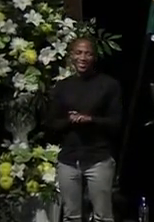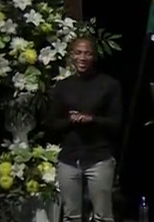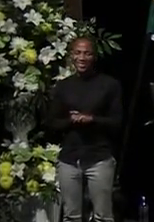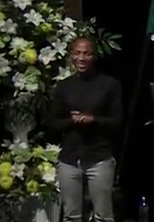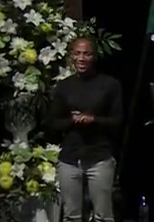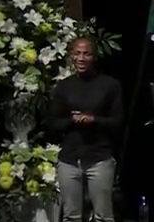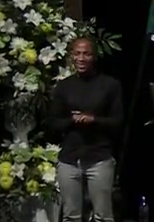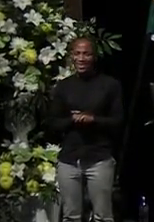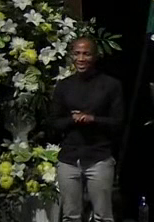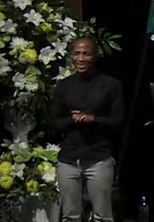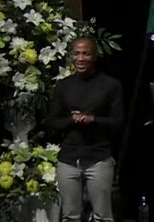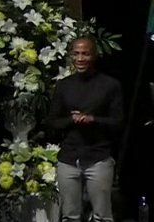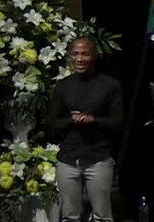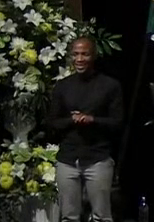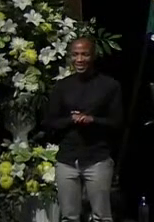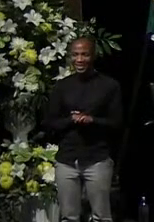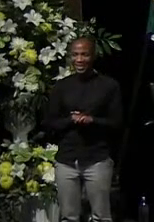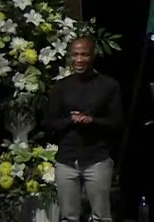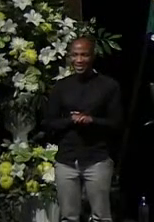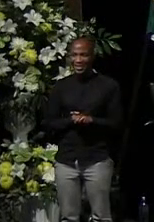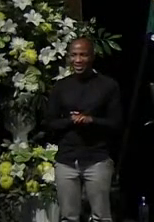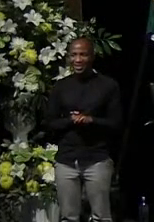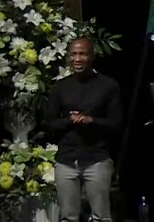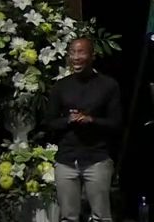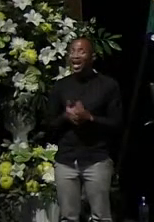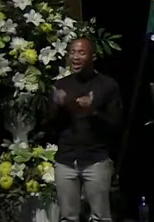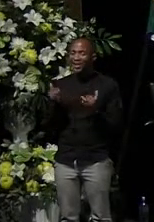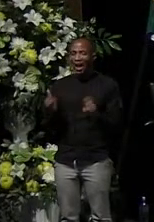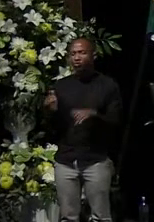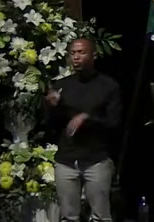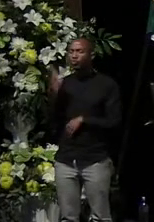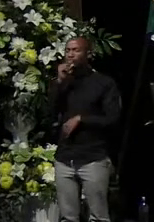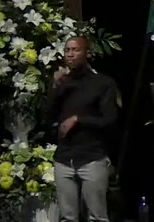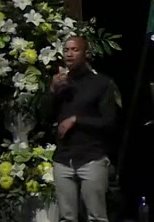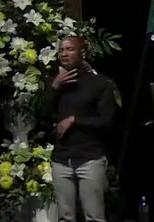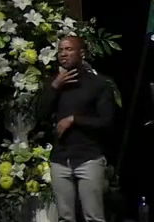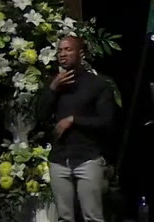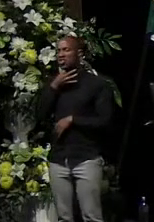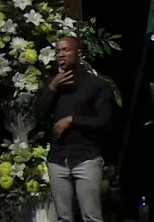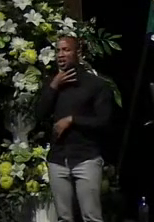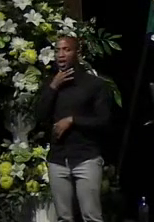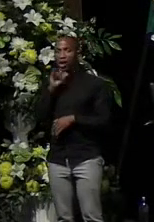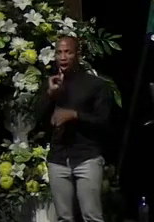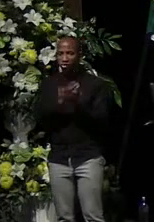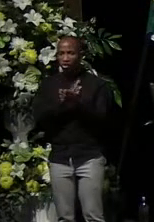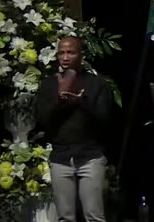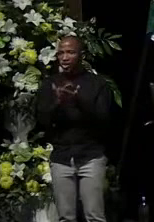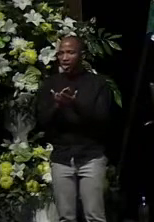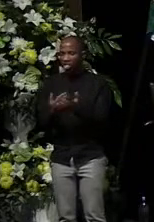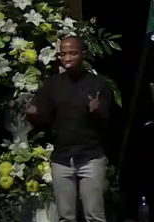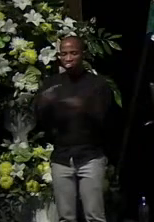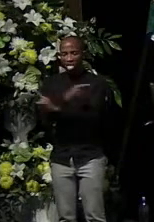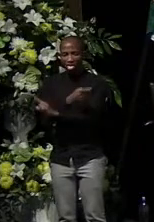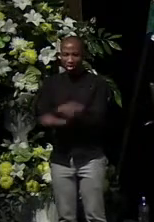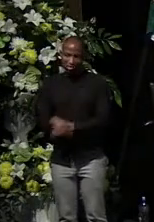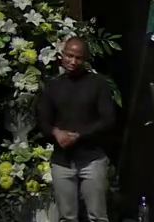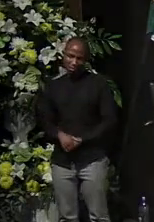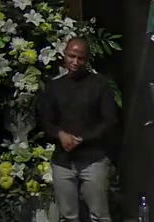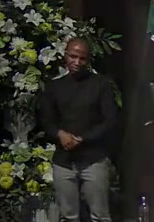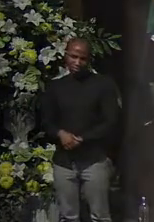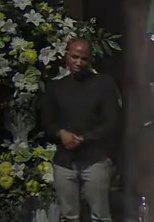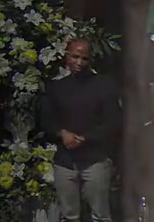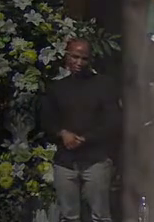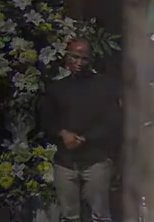as a result everything gets lost in translation now